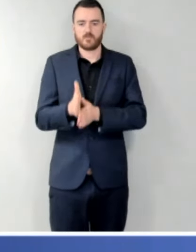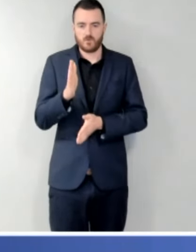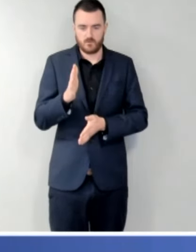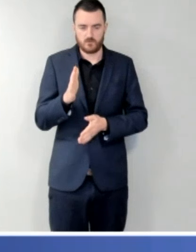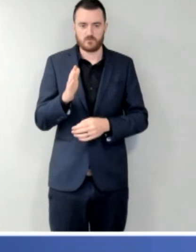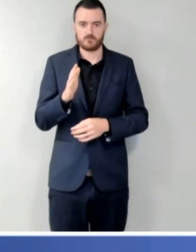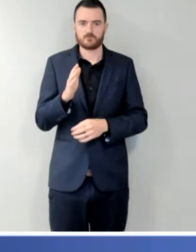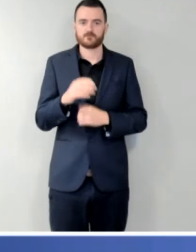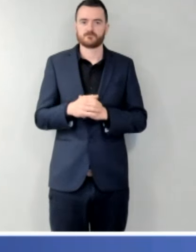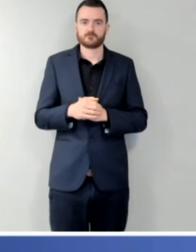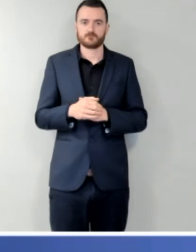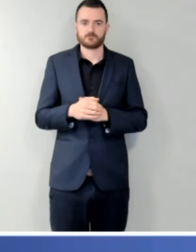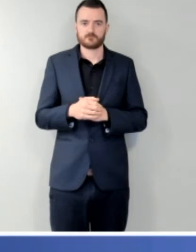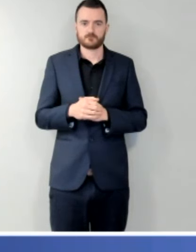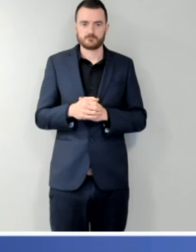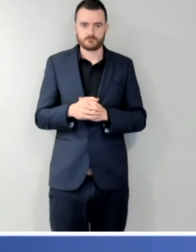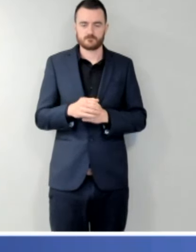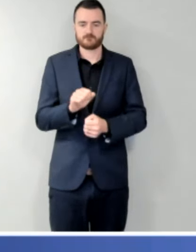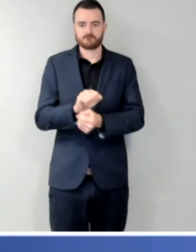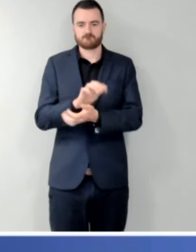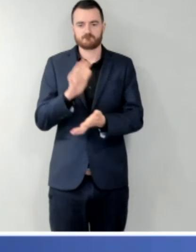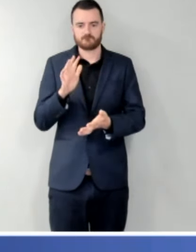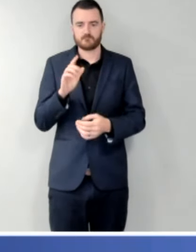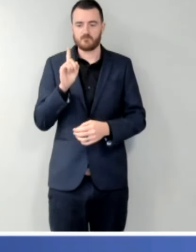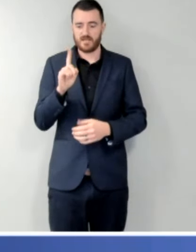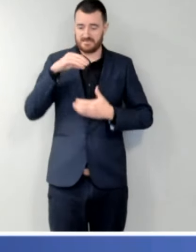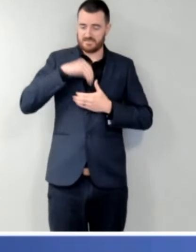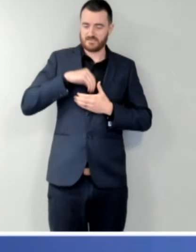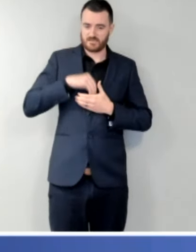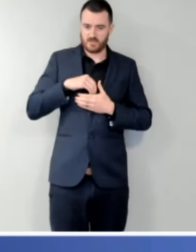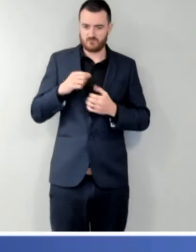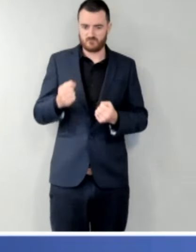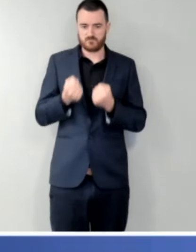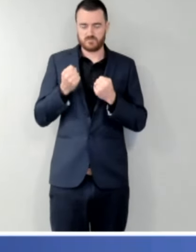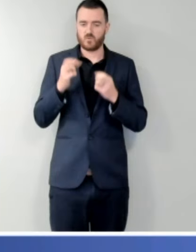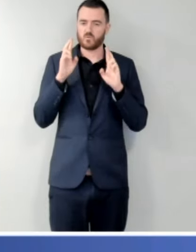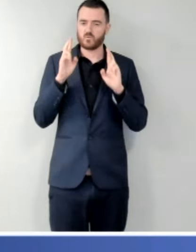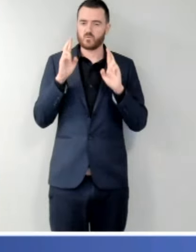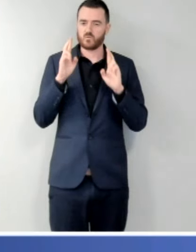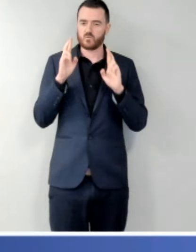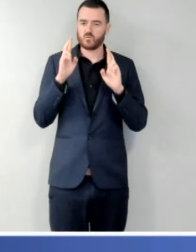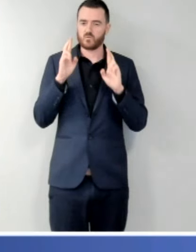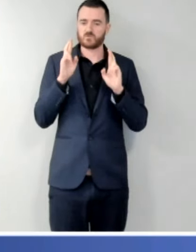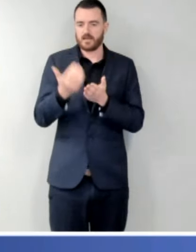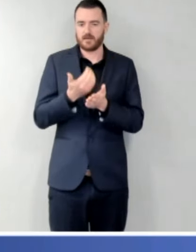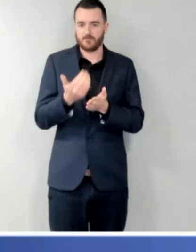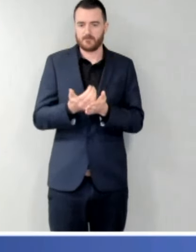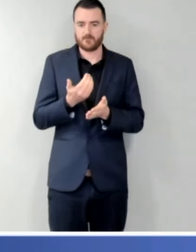though every fibre of our soul would wish and wish it were not so.